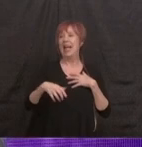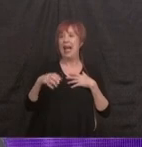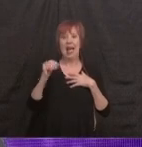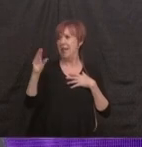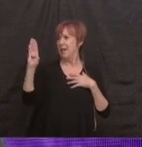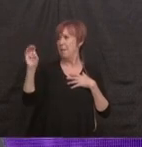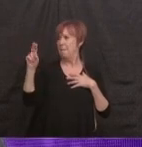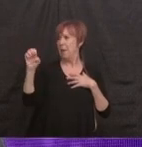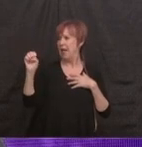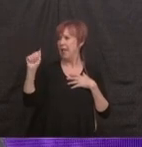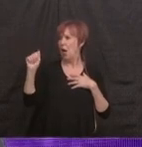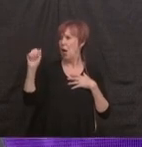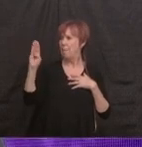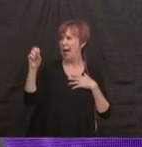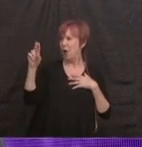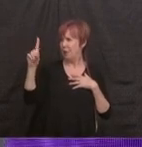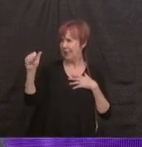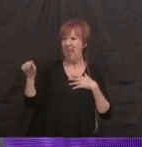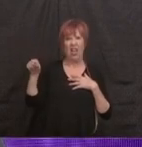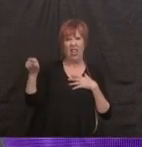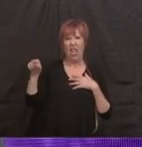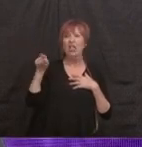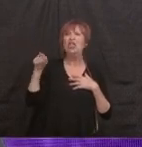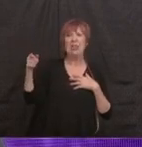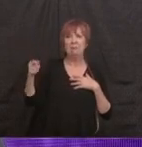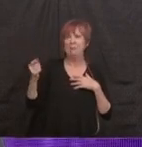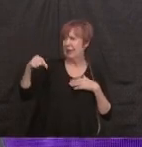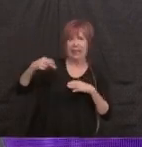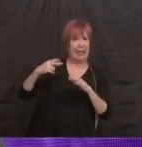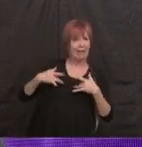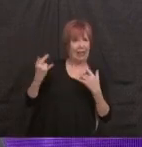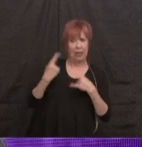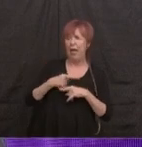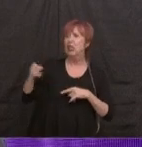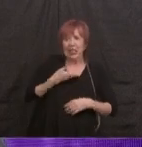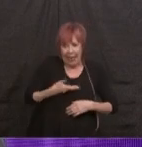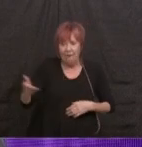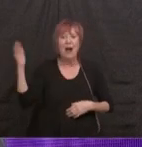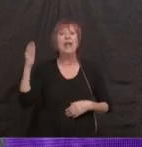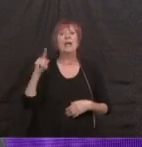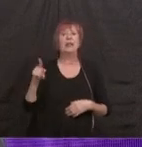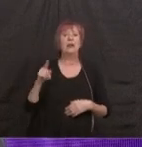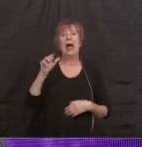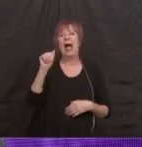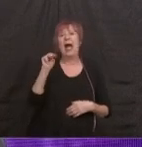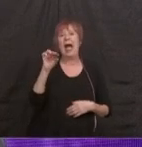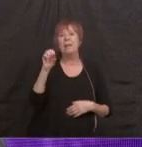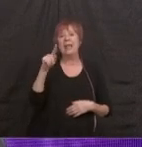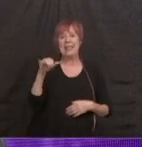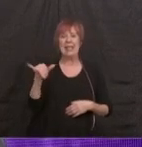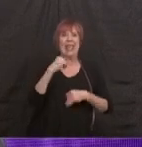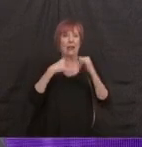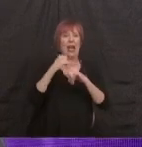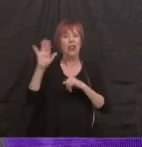this event today, invited me to be part of an evening that Amnesty International was hosting about the disappeared women of Juarez